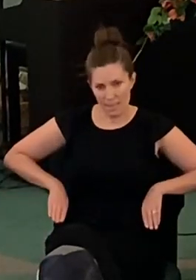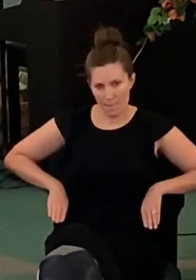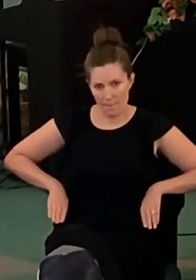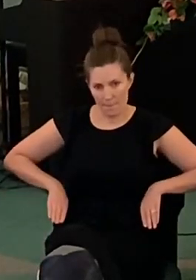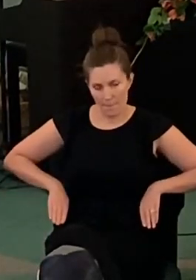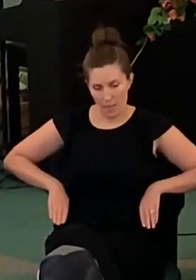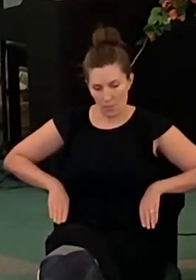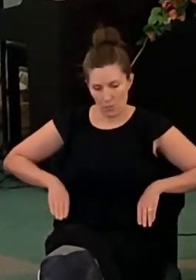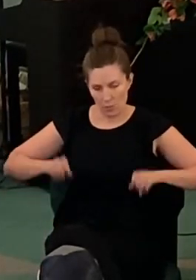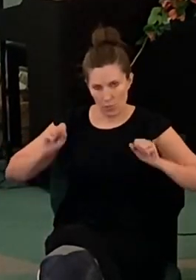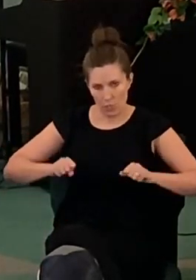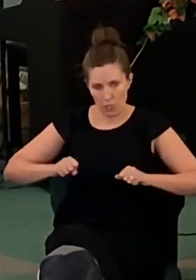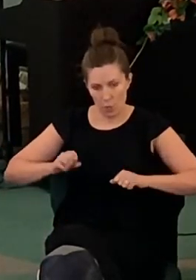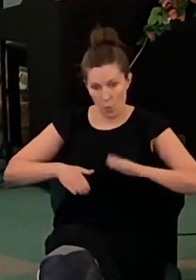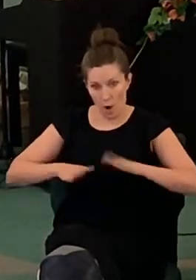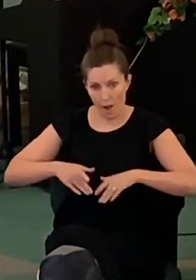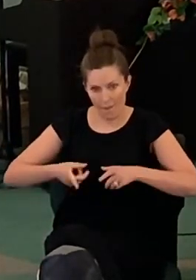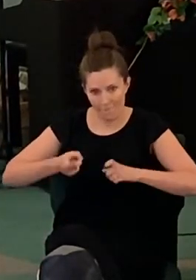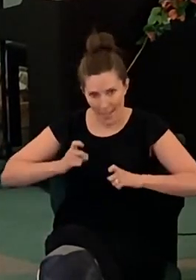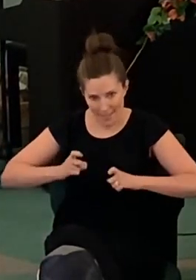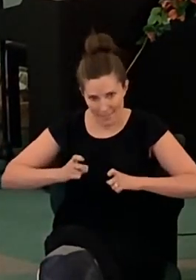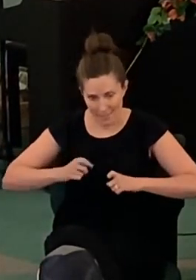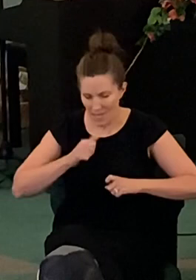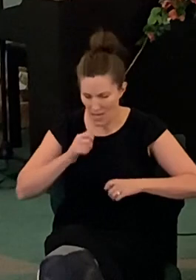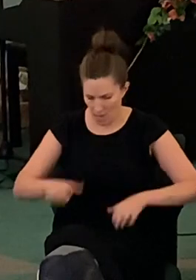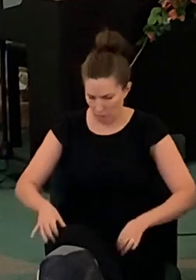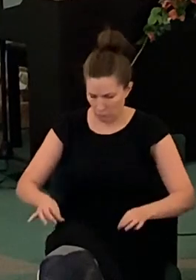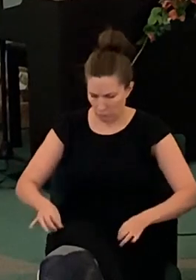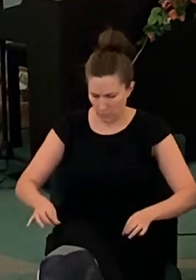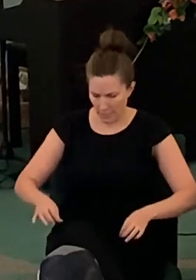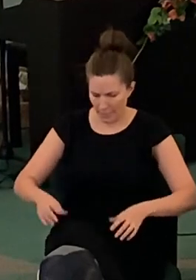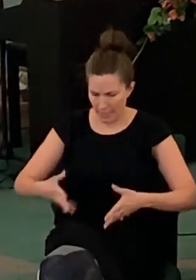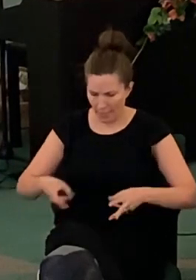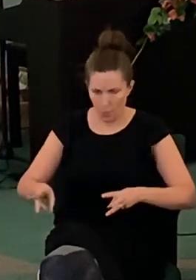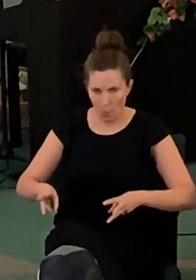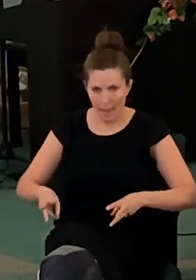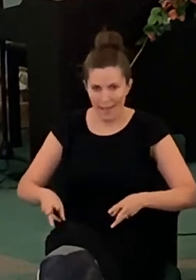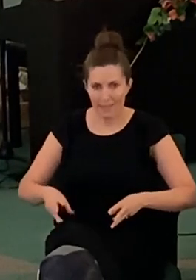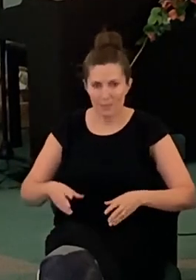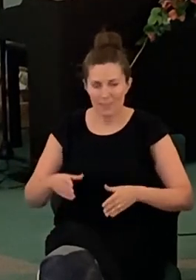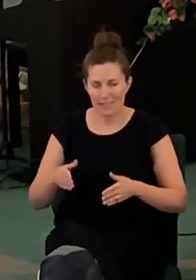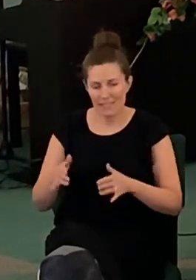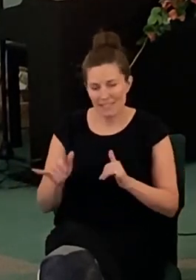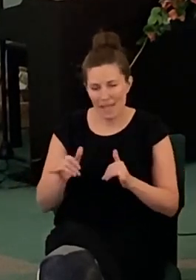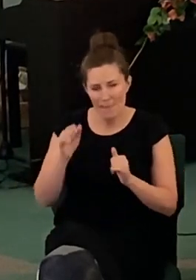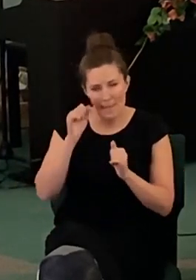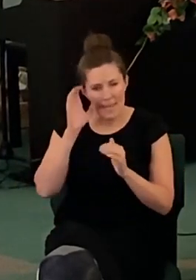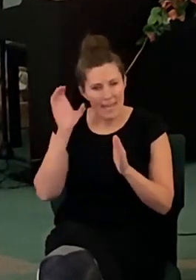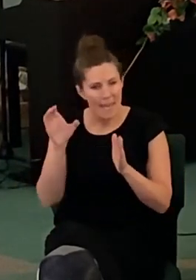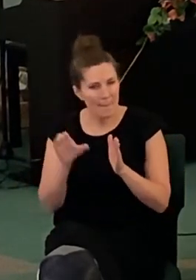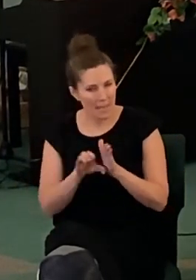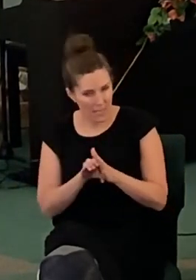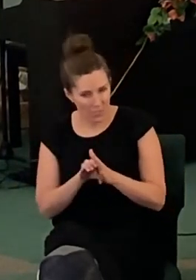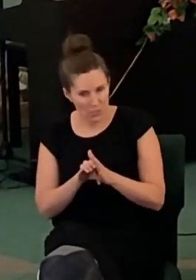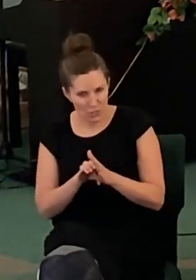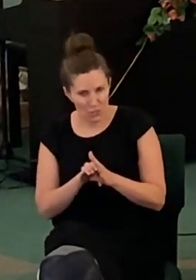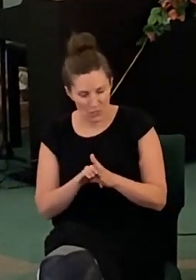could run or walk quickly unhindered. That's the image he has here for these New Testament readers.